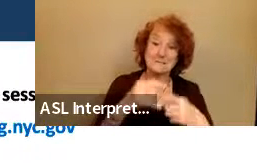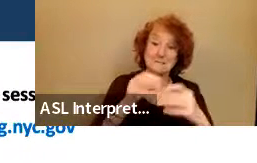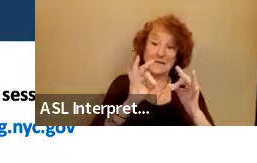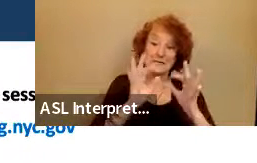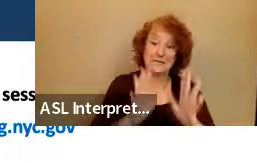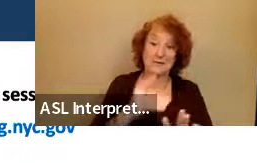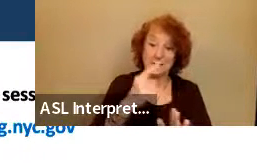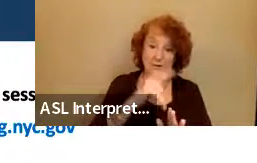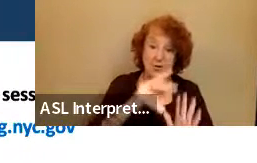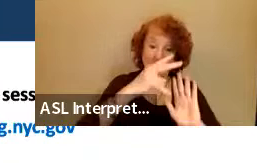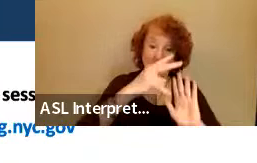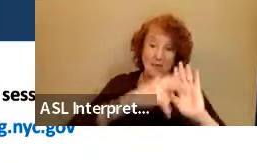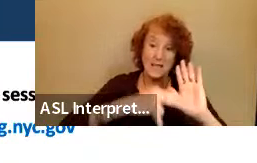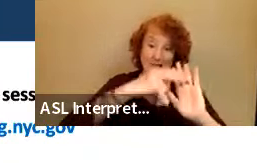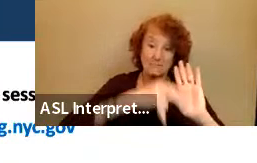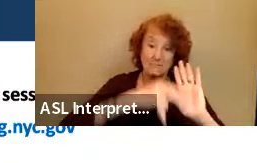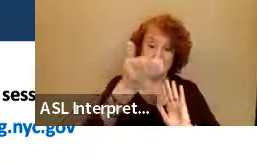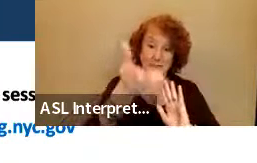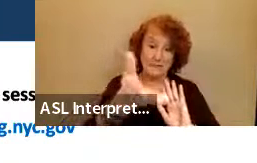Oh,